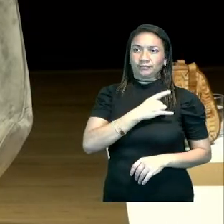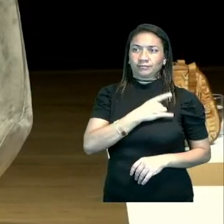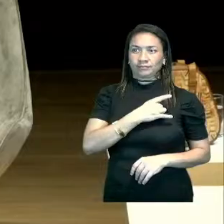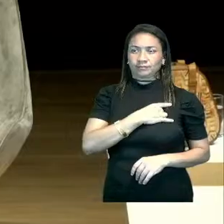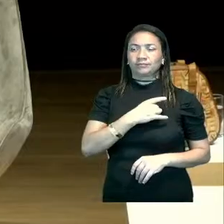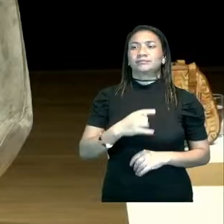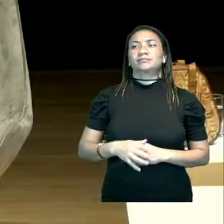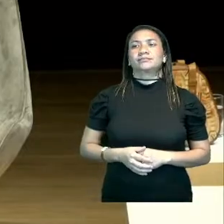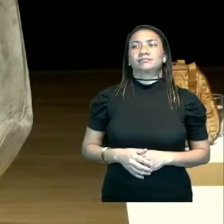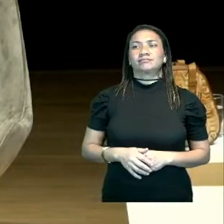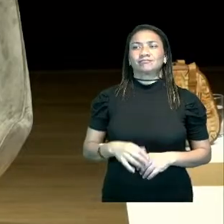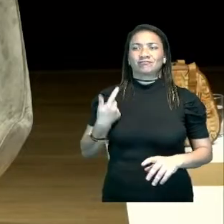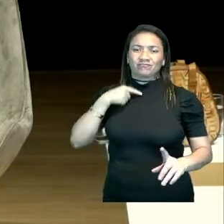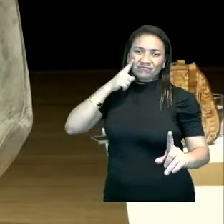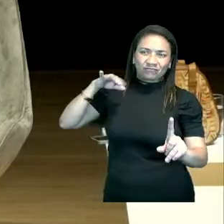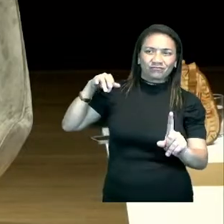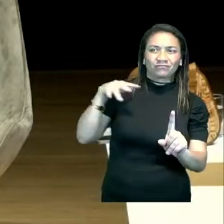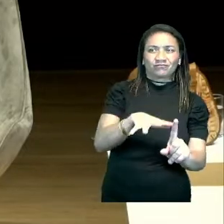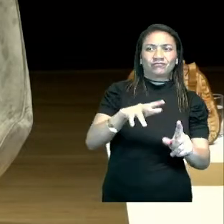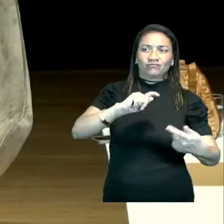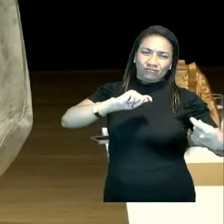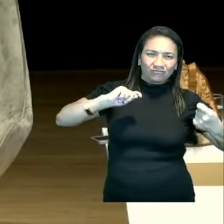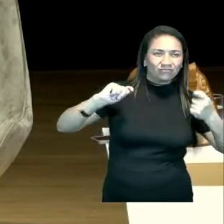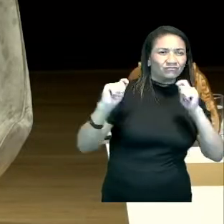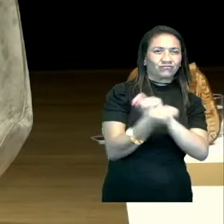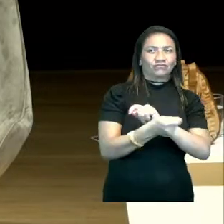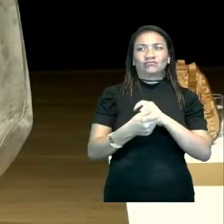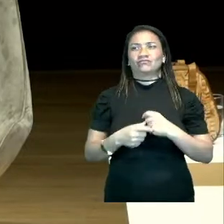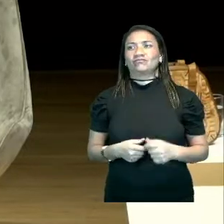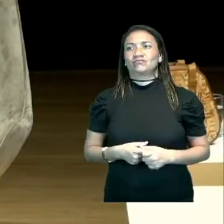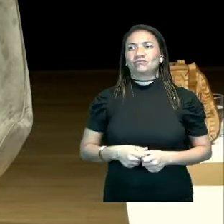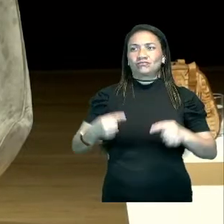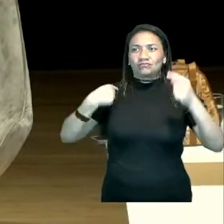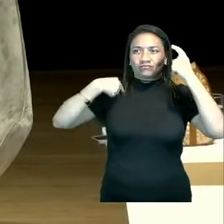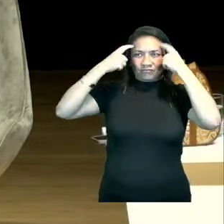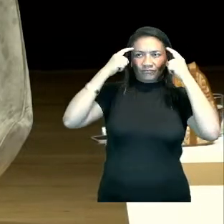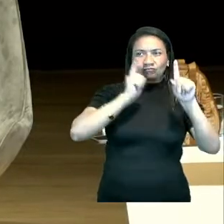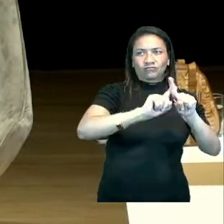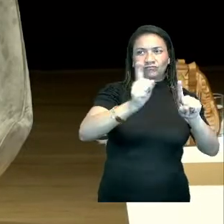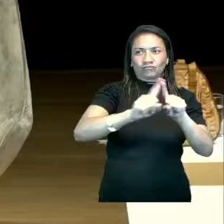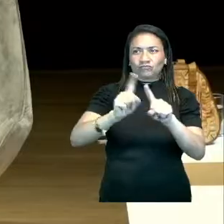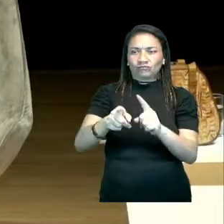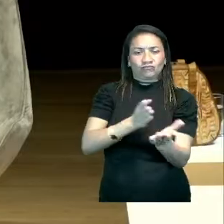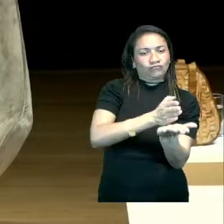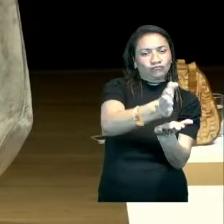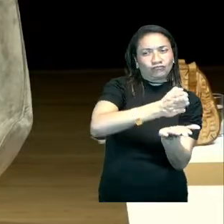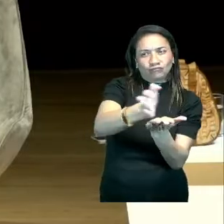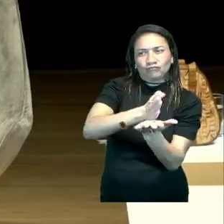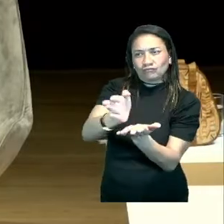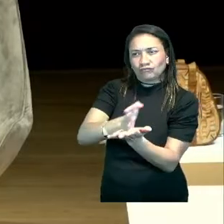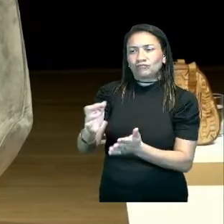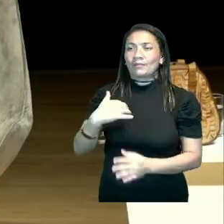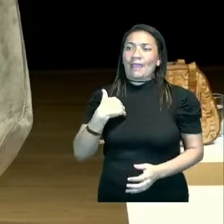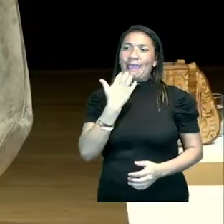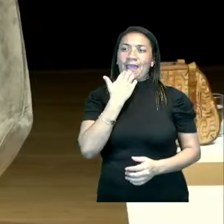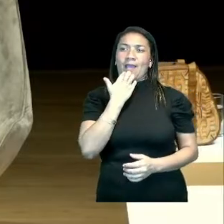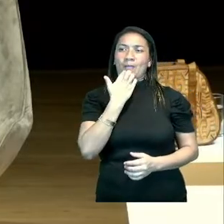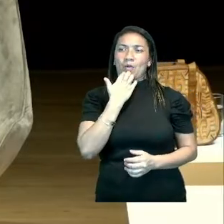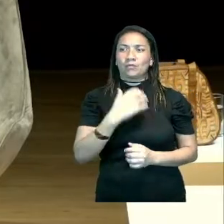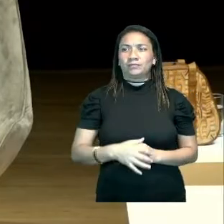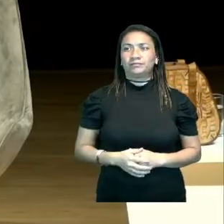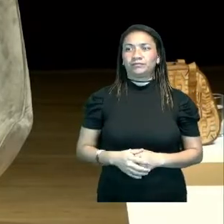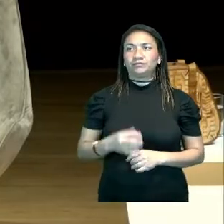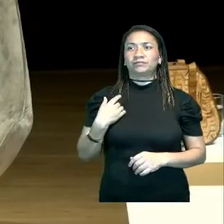of disciplines that they try to separate. So when you are in a university, you are supposed to